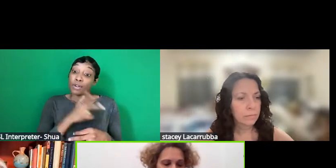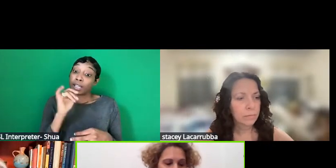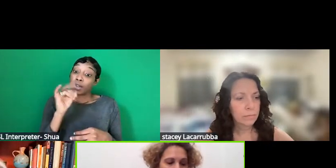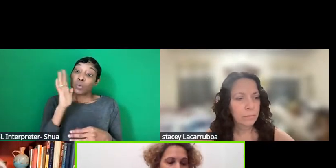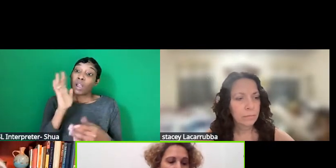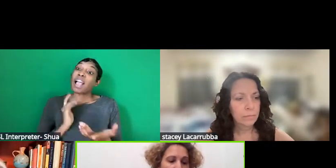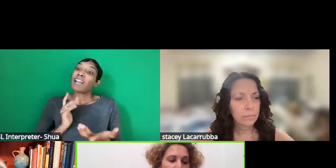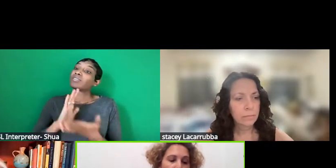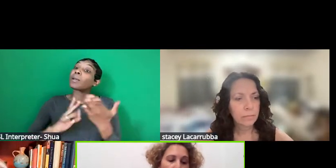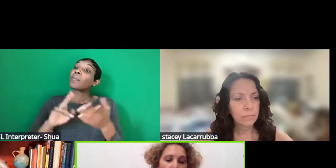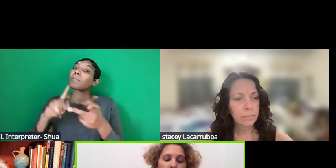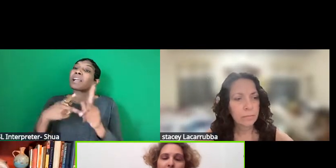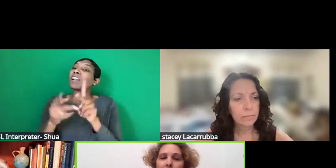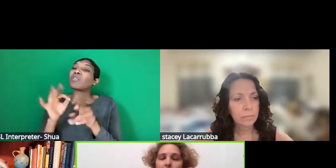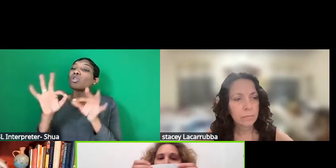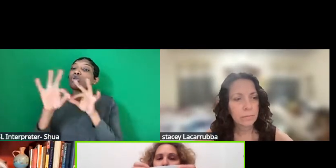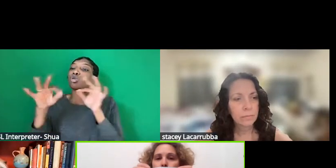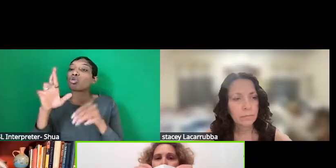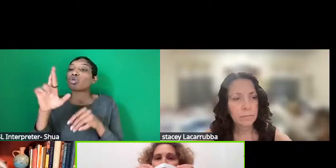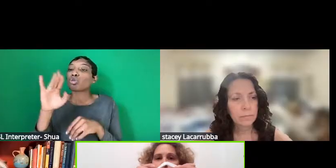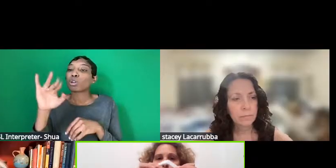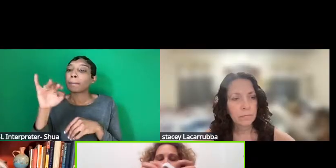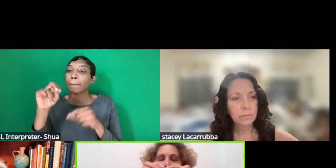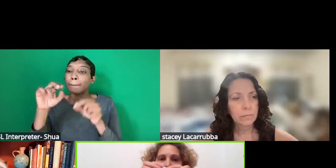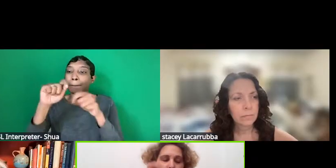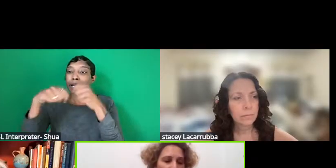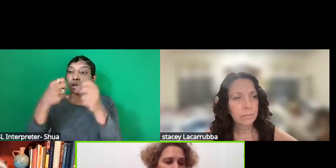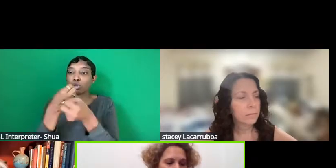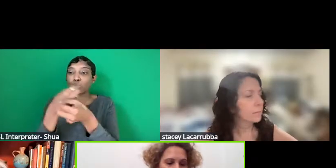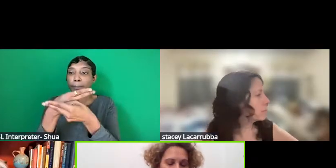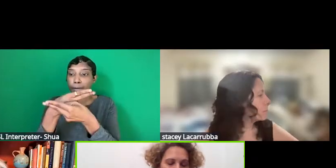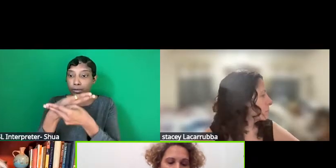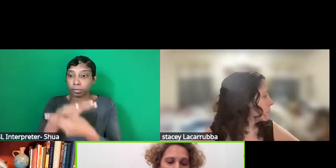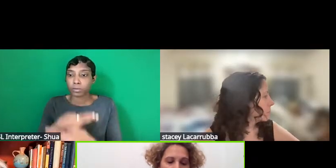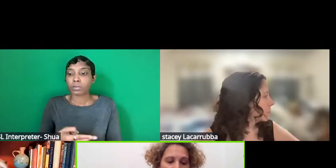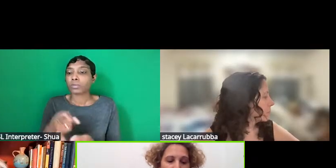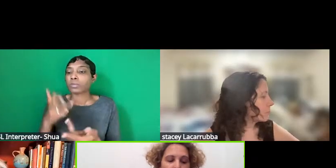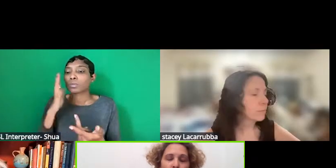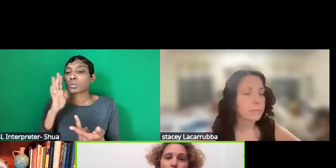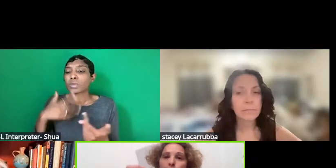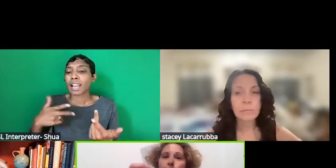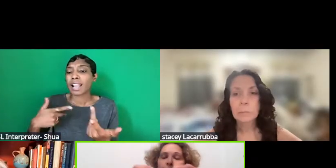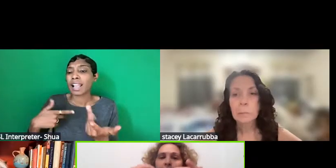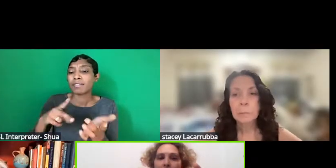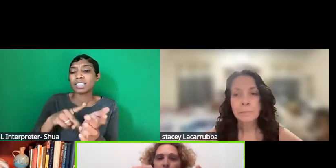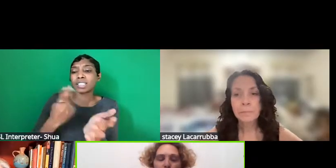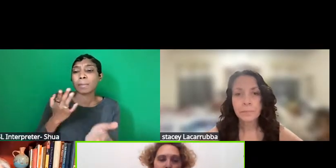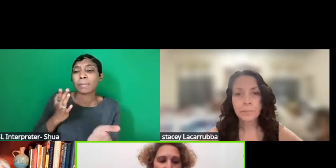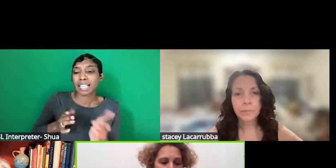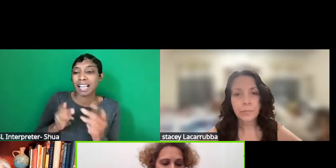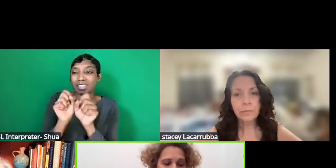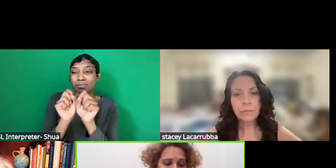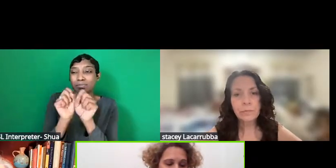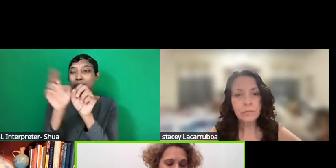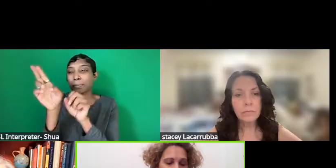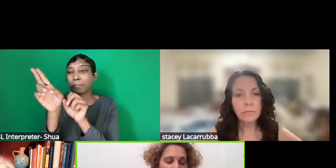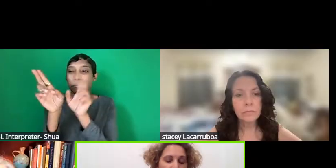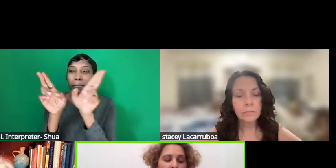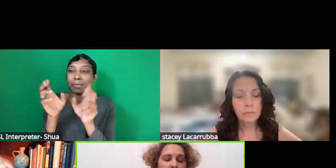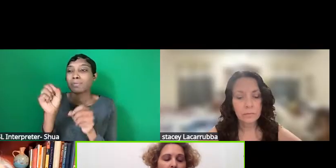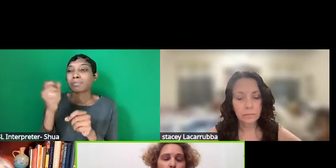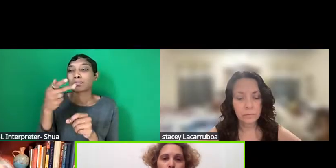ribbon. We will have these really cool double-sided spare adhesives. You're going to have some version of a